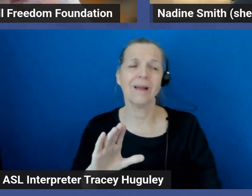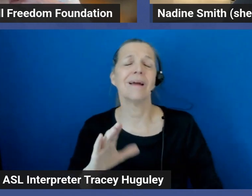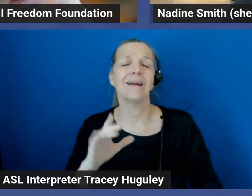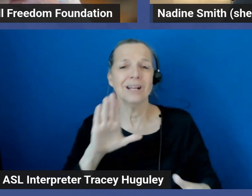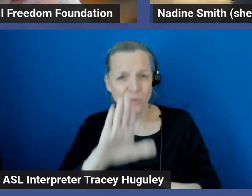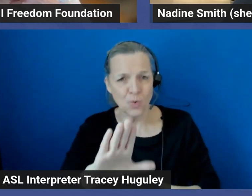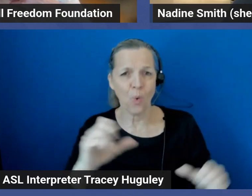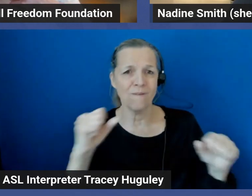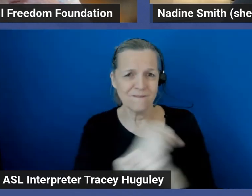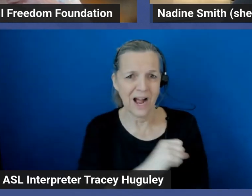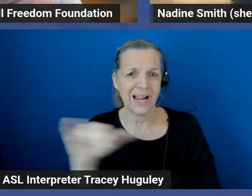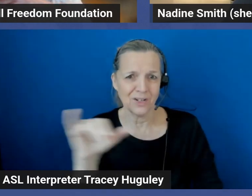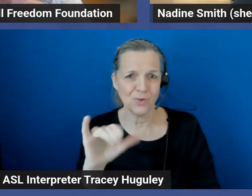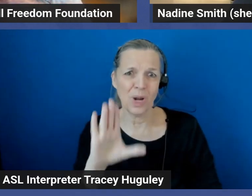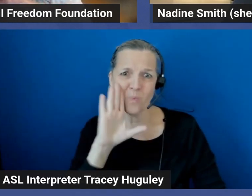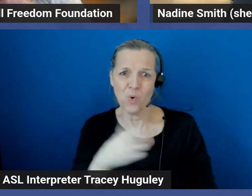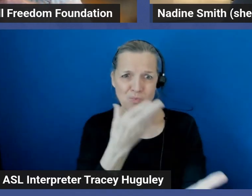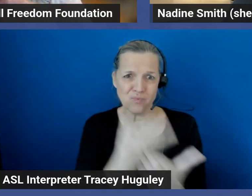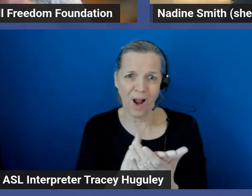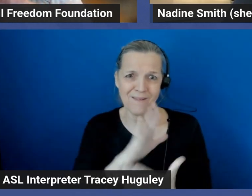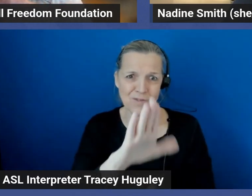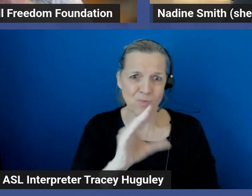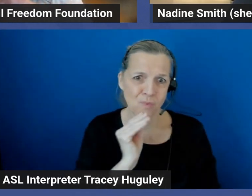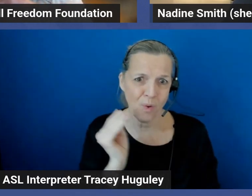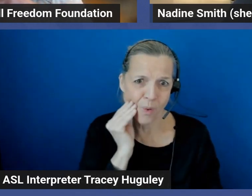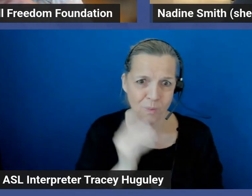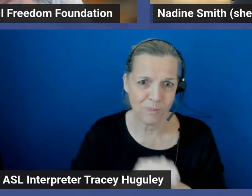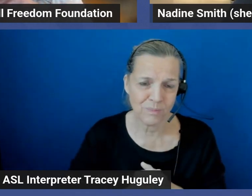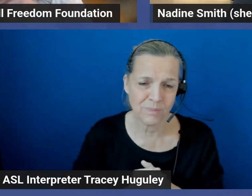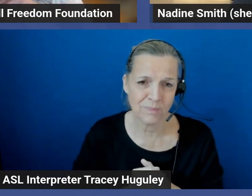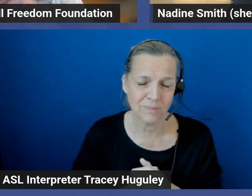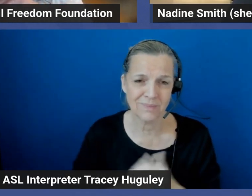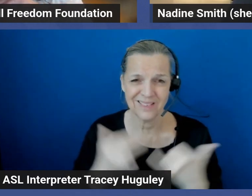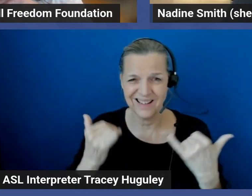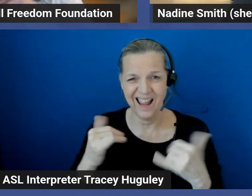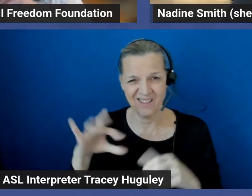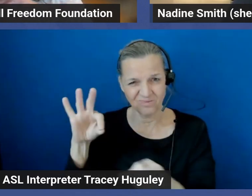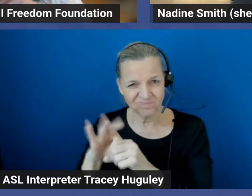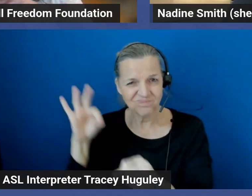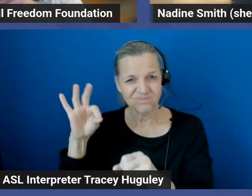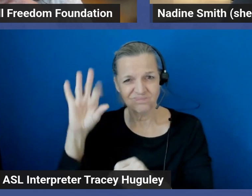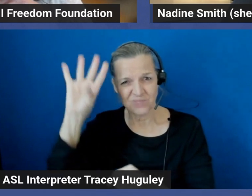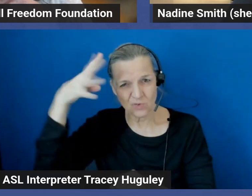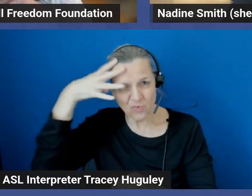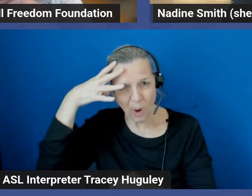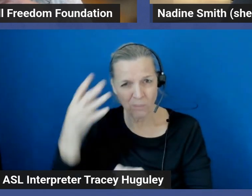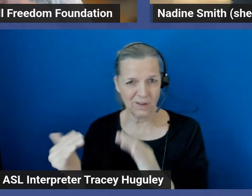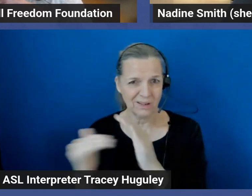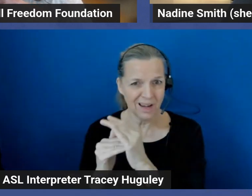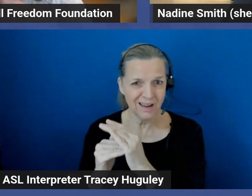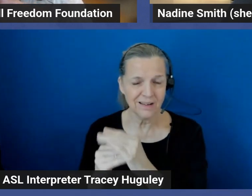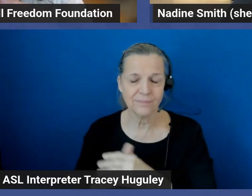doorstep. And right now, with the reelection of Trump, it's coming to everybody's doorstep.